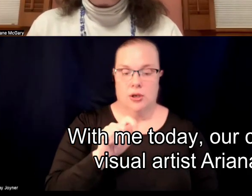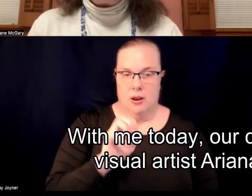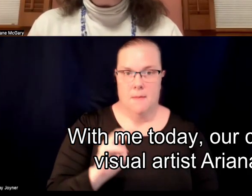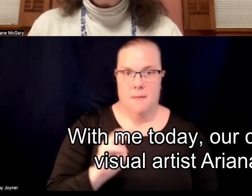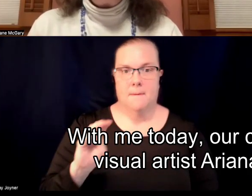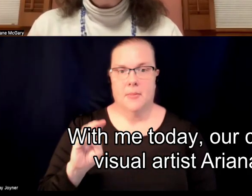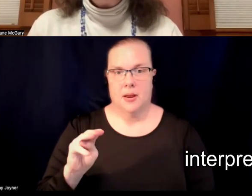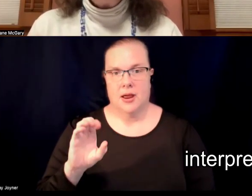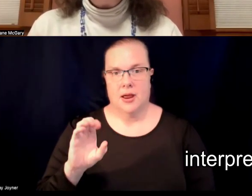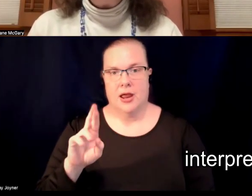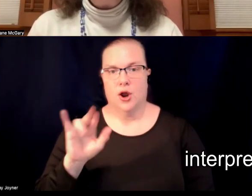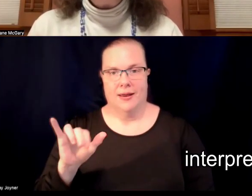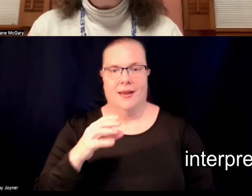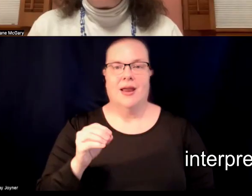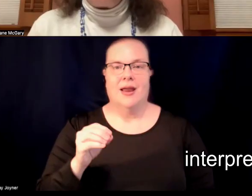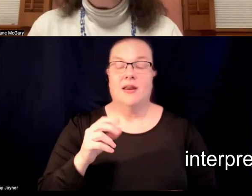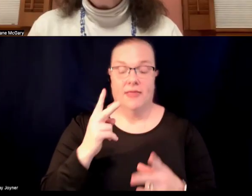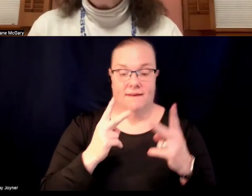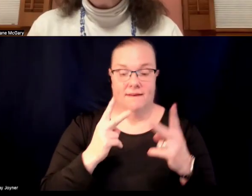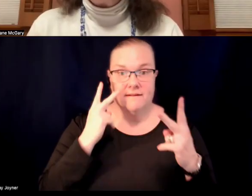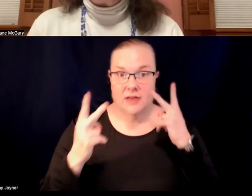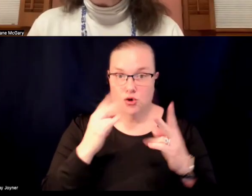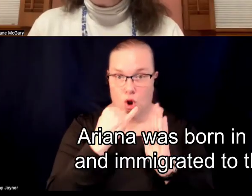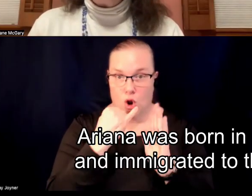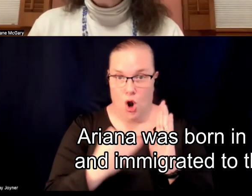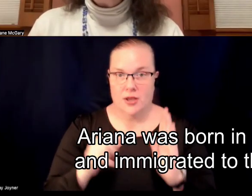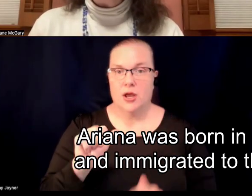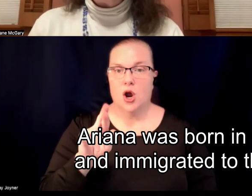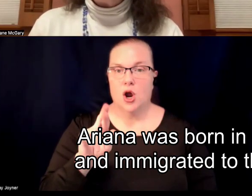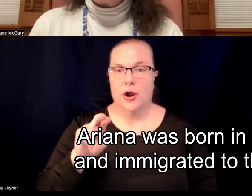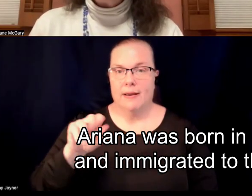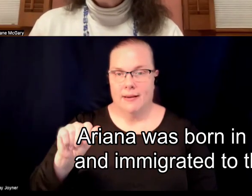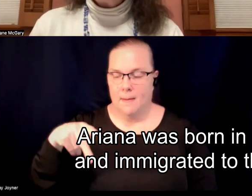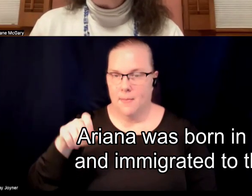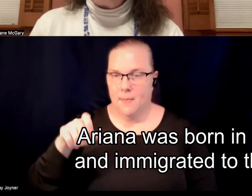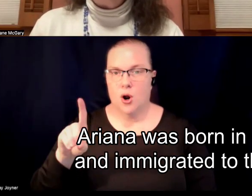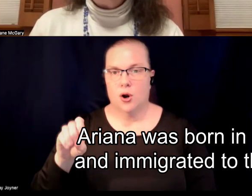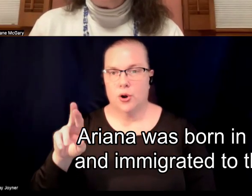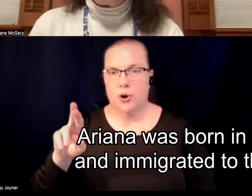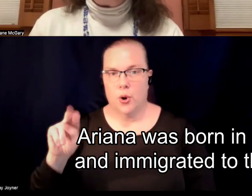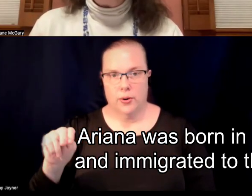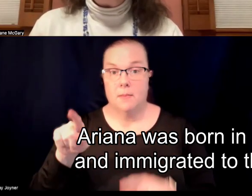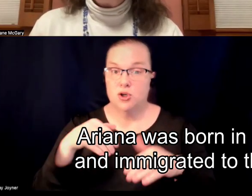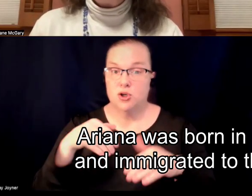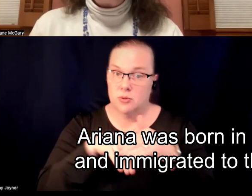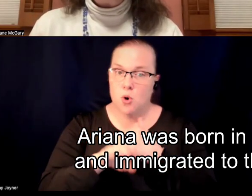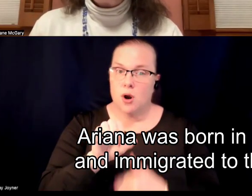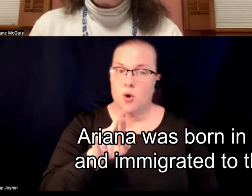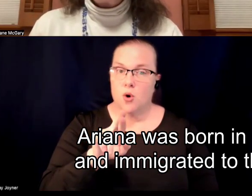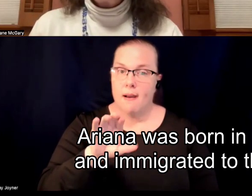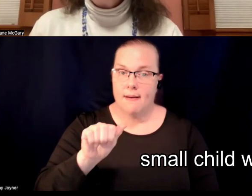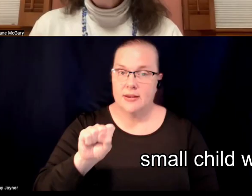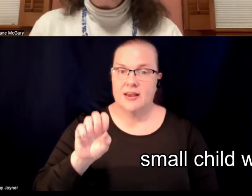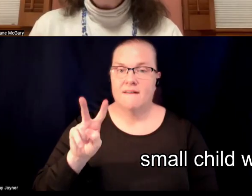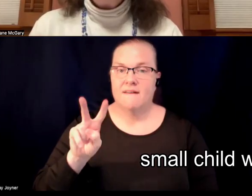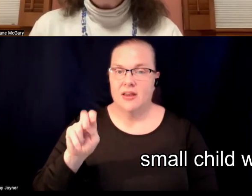Padron, and ASL interpreter Gay. Ariana was born in Caracas, Venezuela, and immigrated to the United